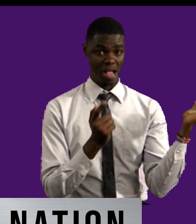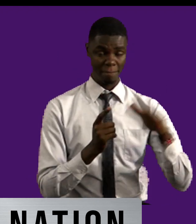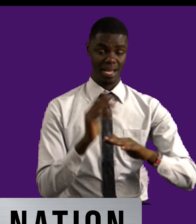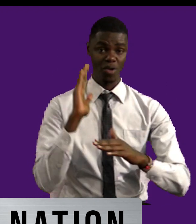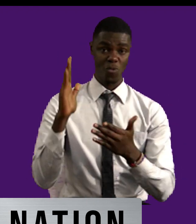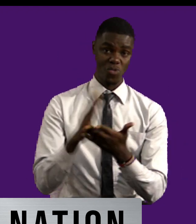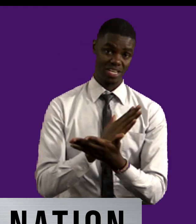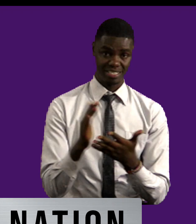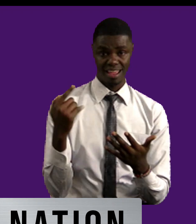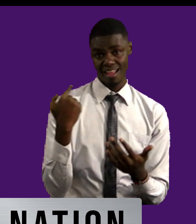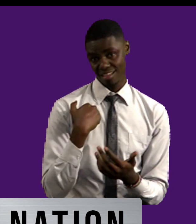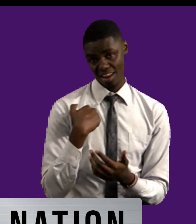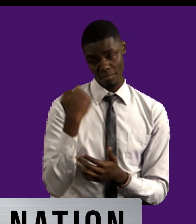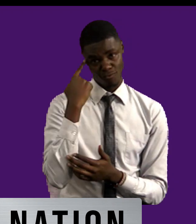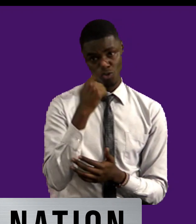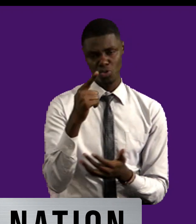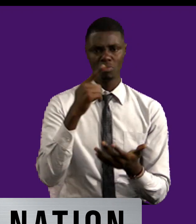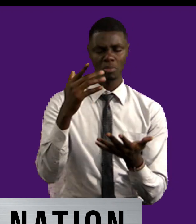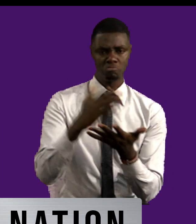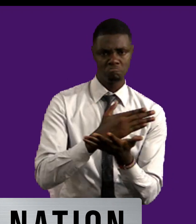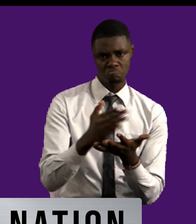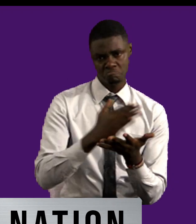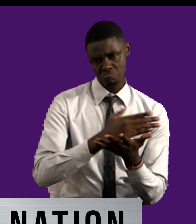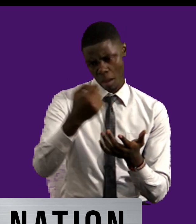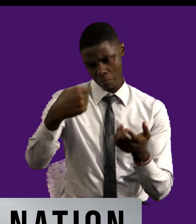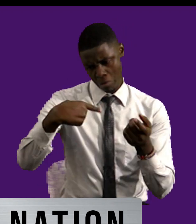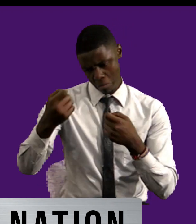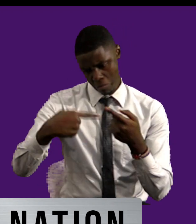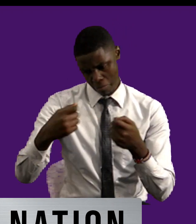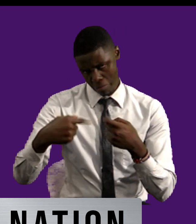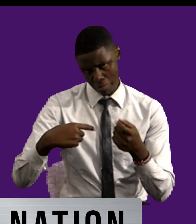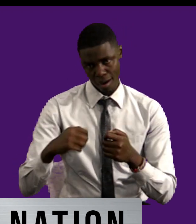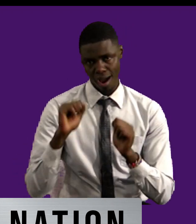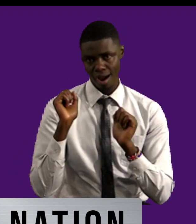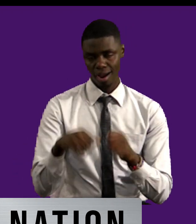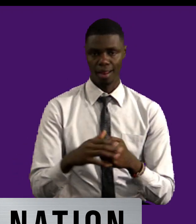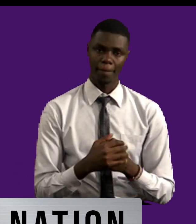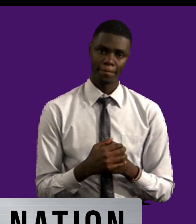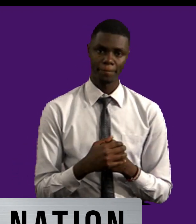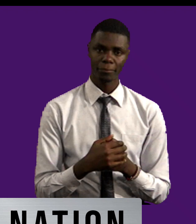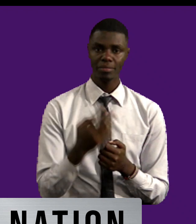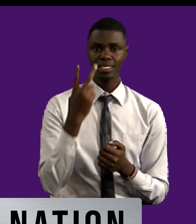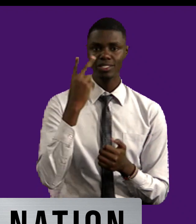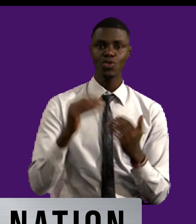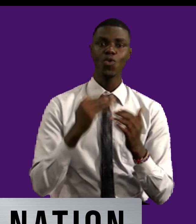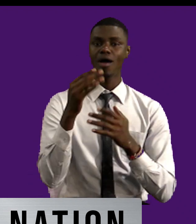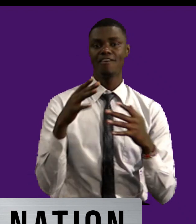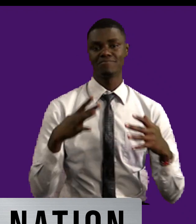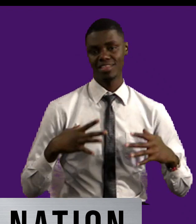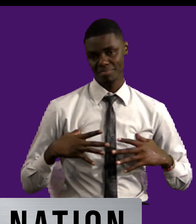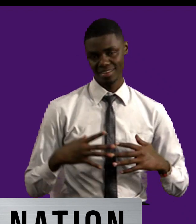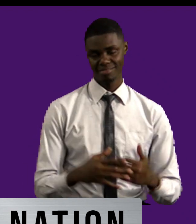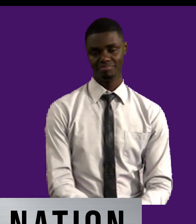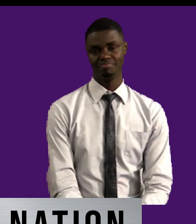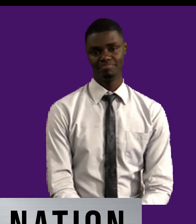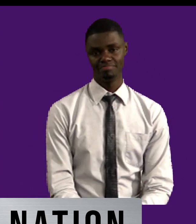we'll share a number for you to share. You can give us your text messages. See you after the break.